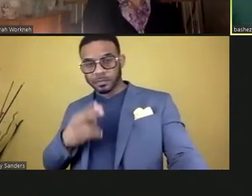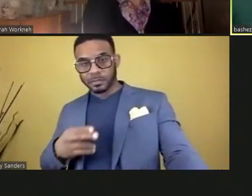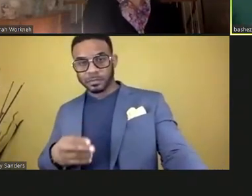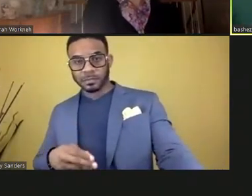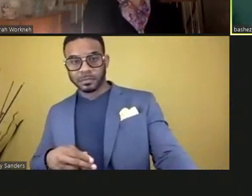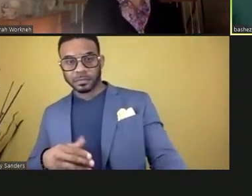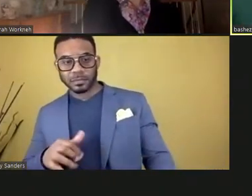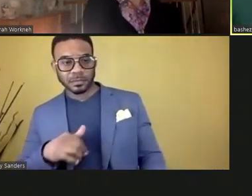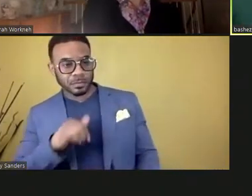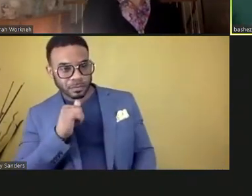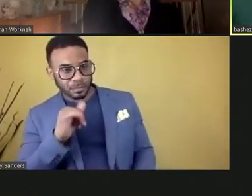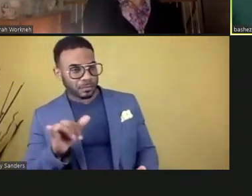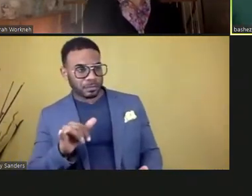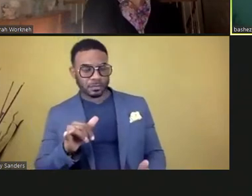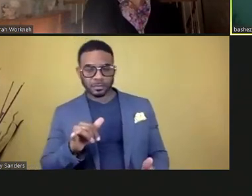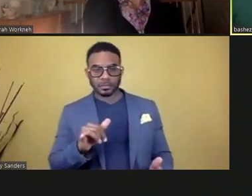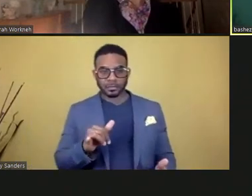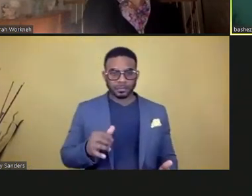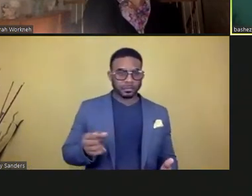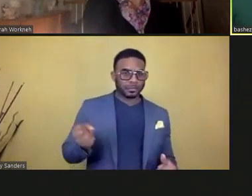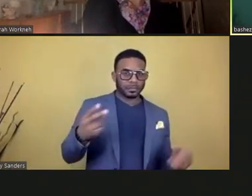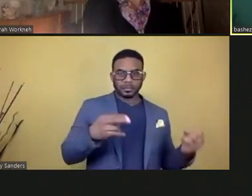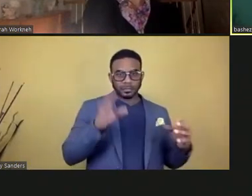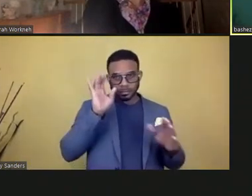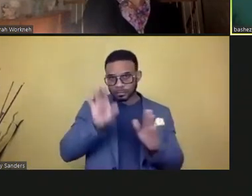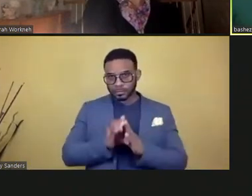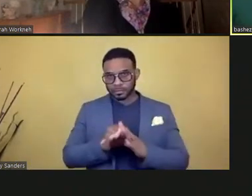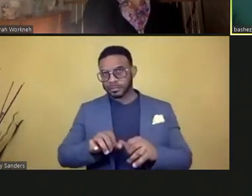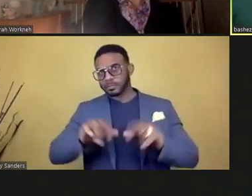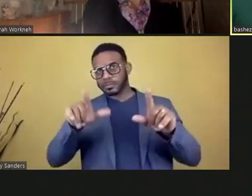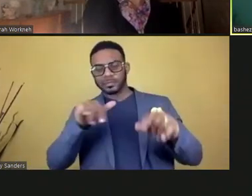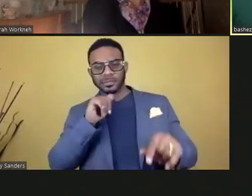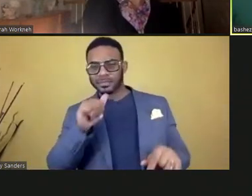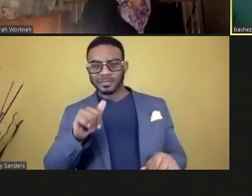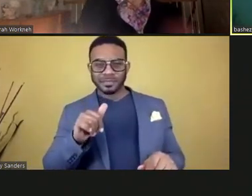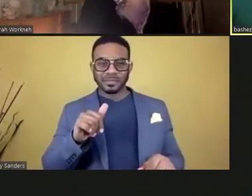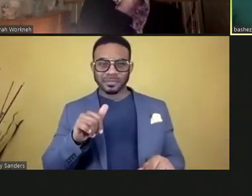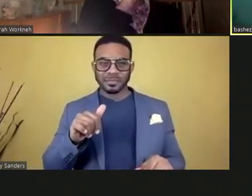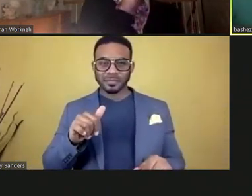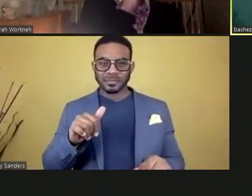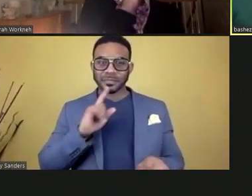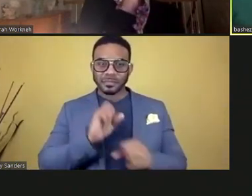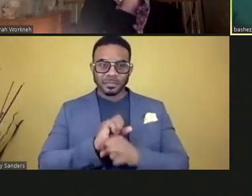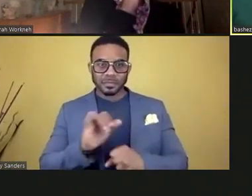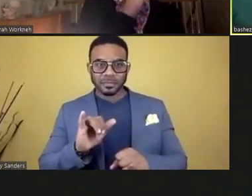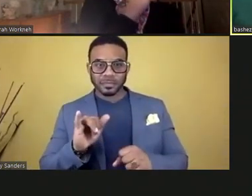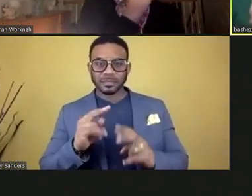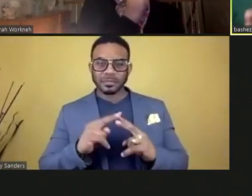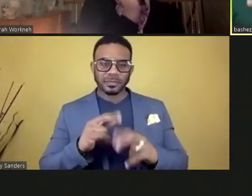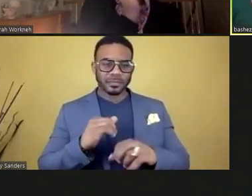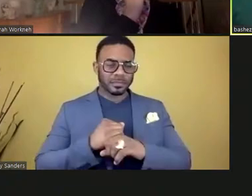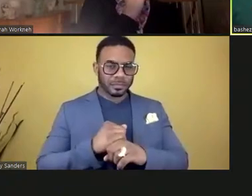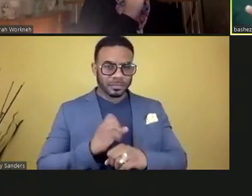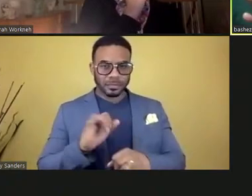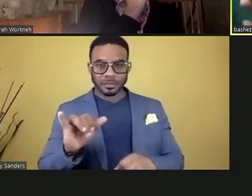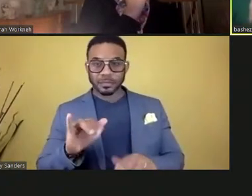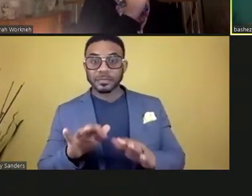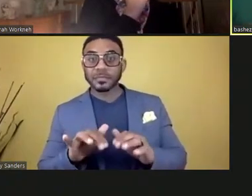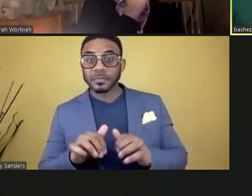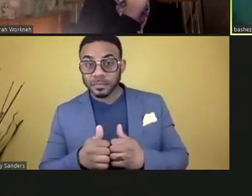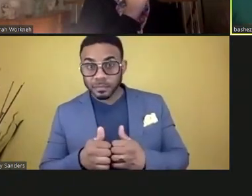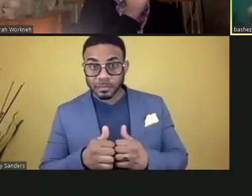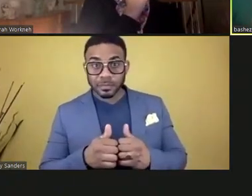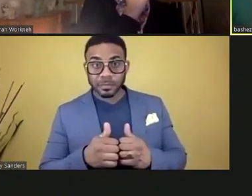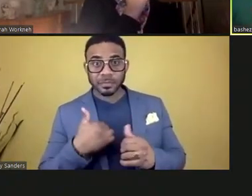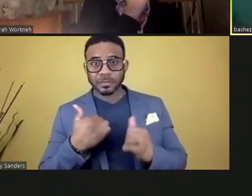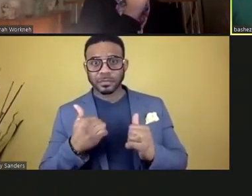So we're not like throwing people's pictures up, and we are really like very protective of like how